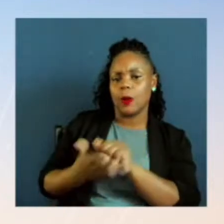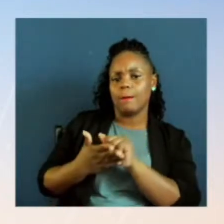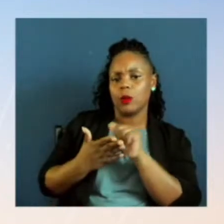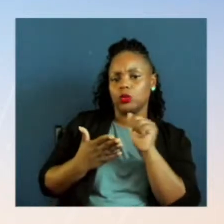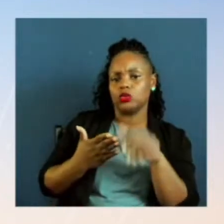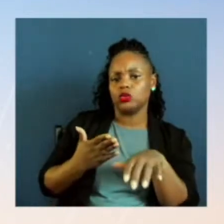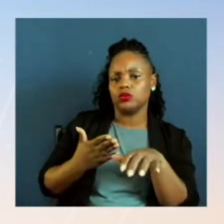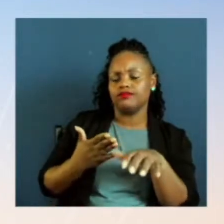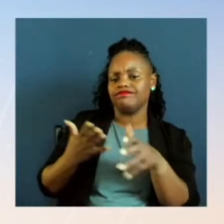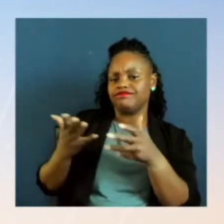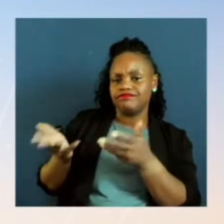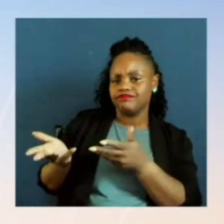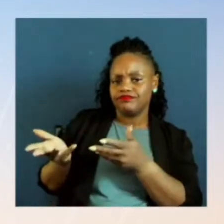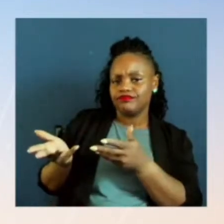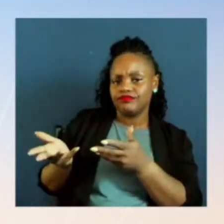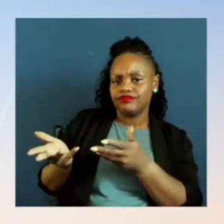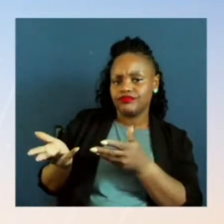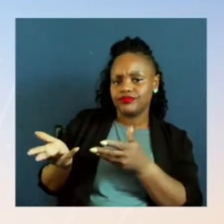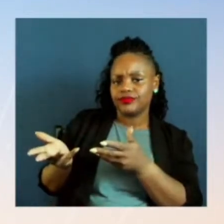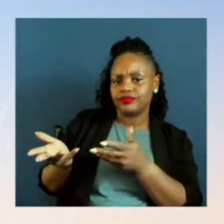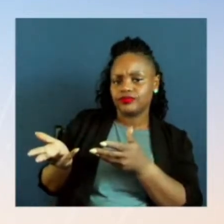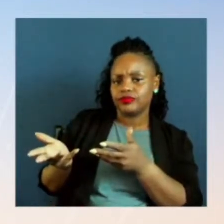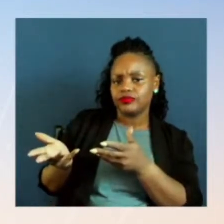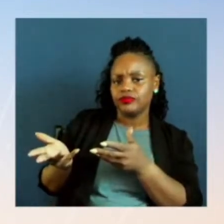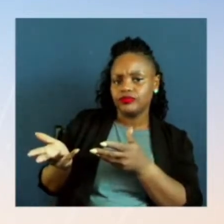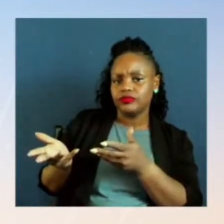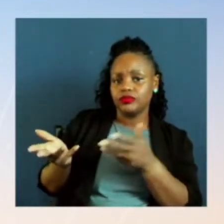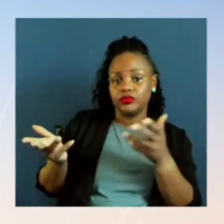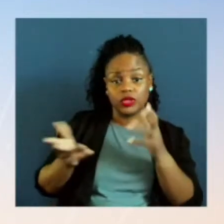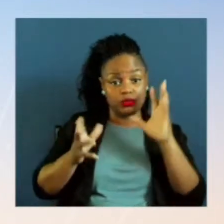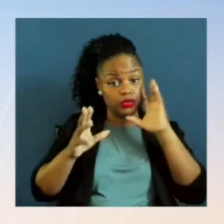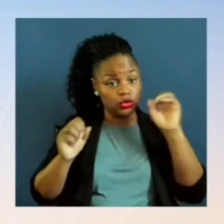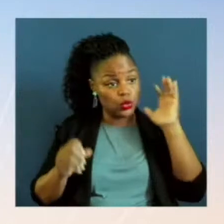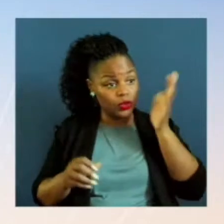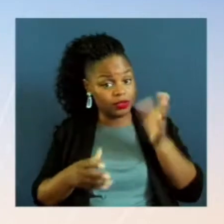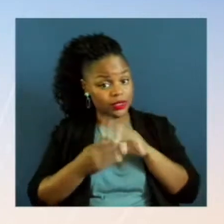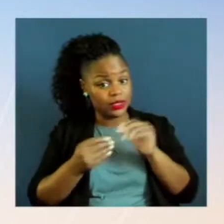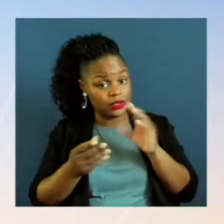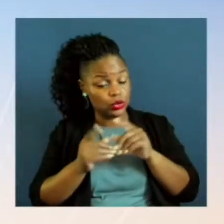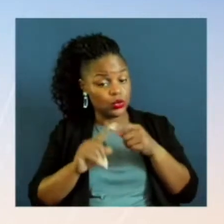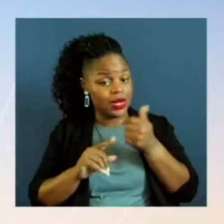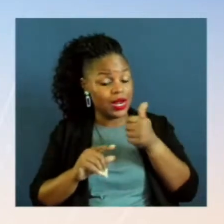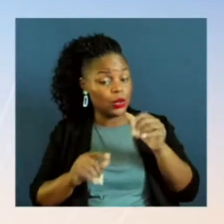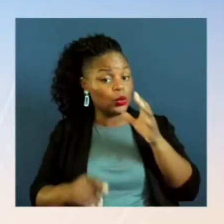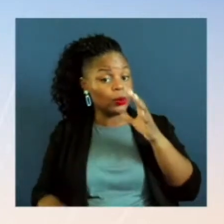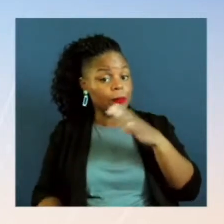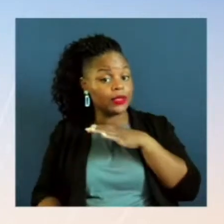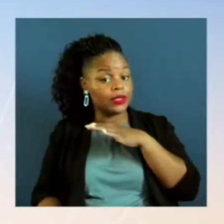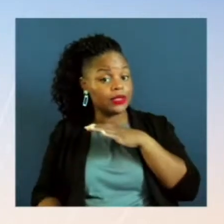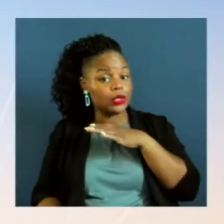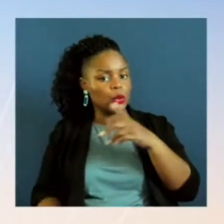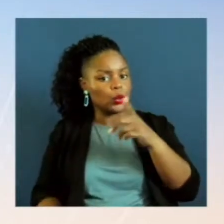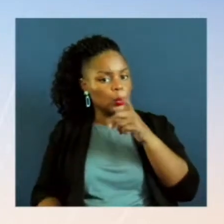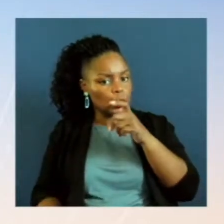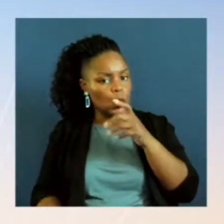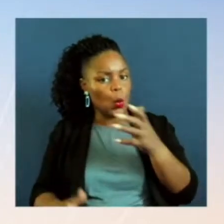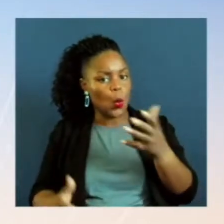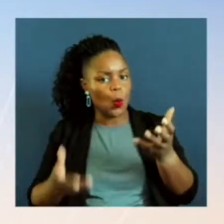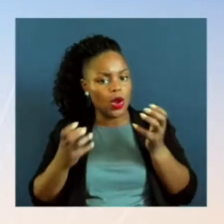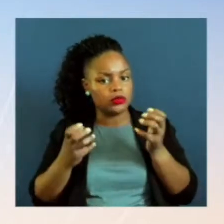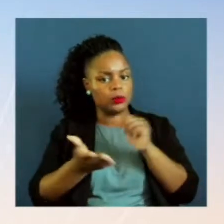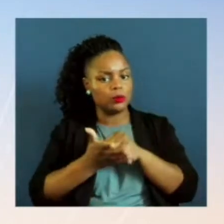What the president would convey to any woman who is trying to get an abortion, seek an abortion, be able